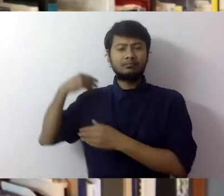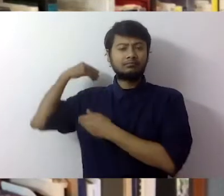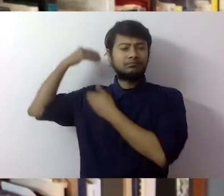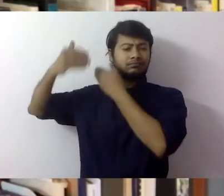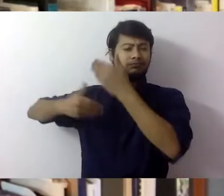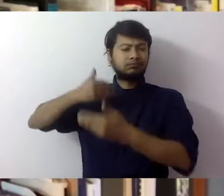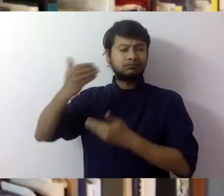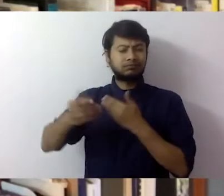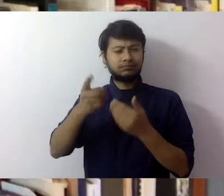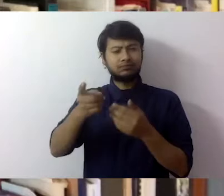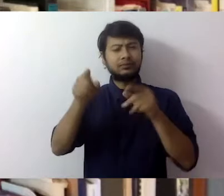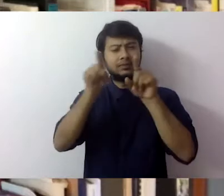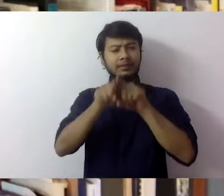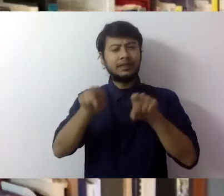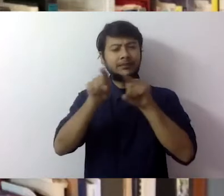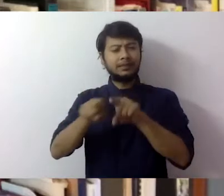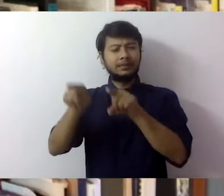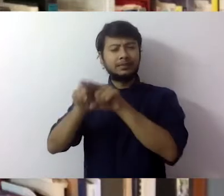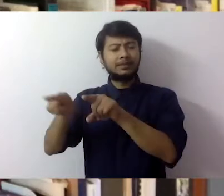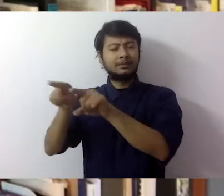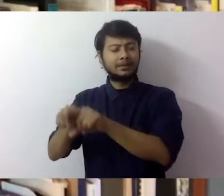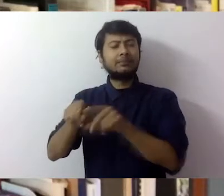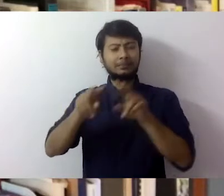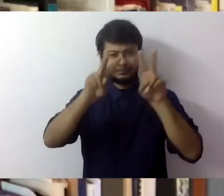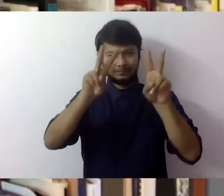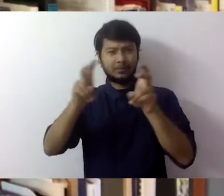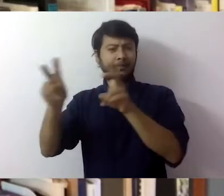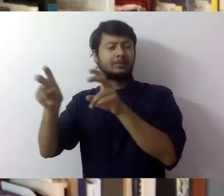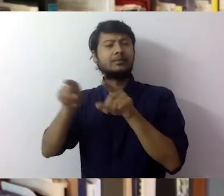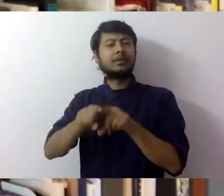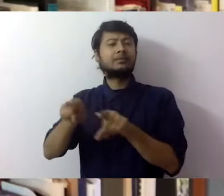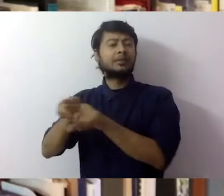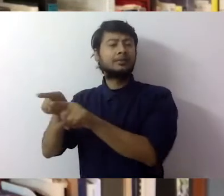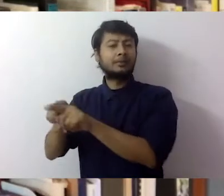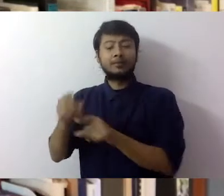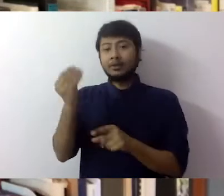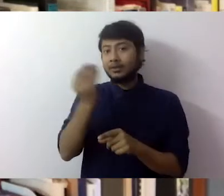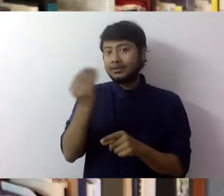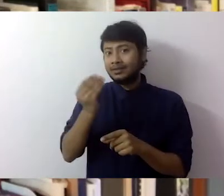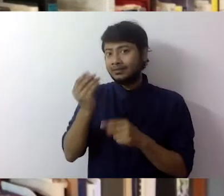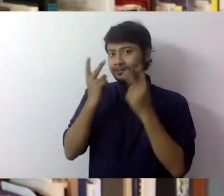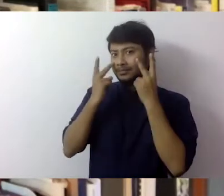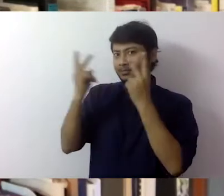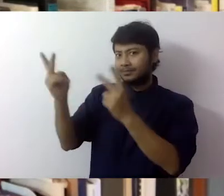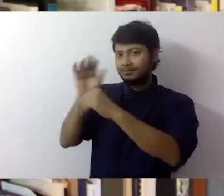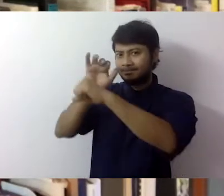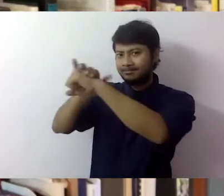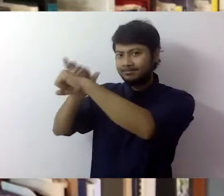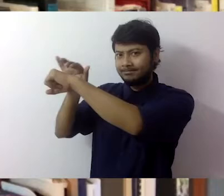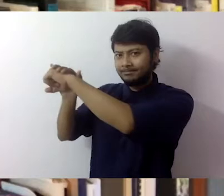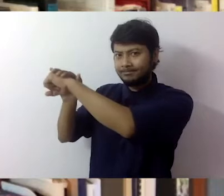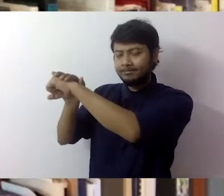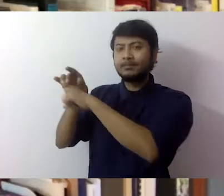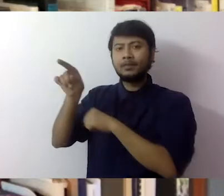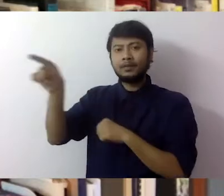works of Indian painting, in pitchwise and in other settings. And some of the elements we see